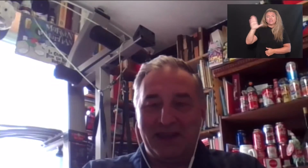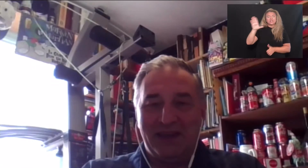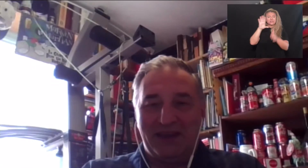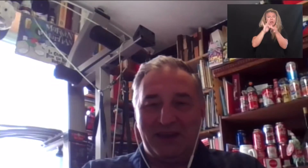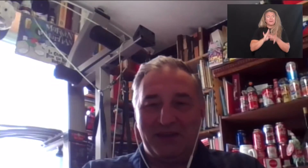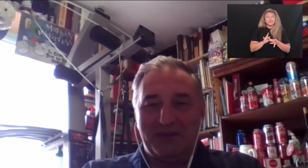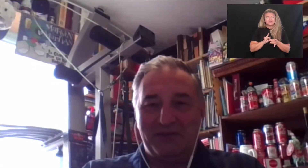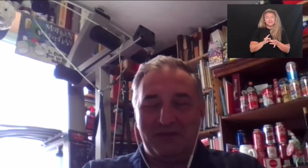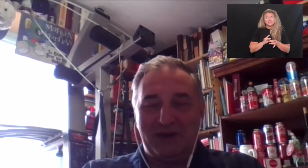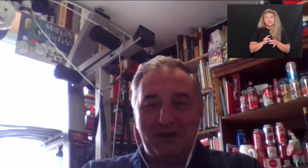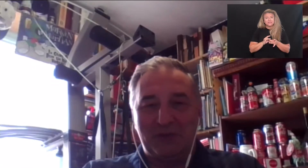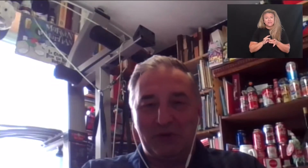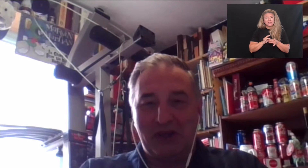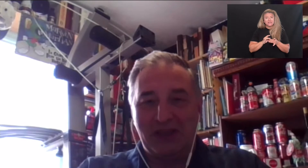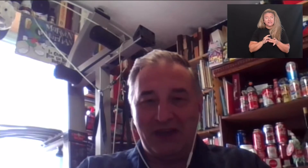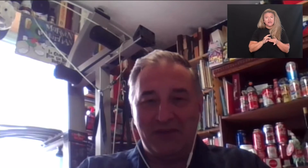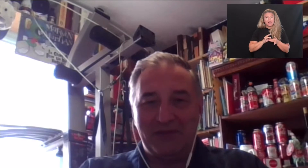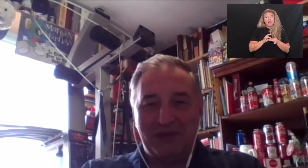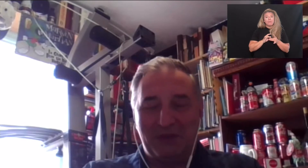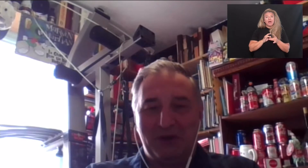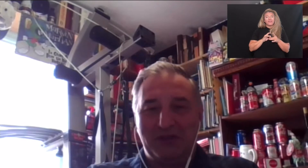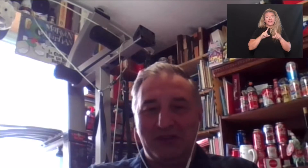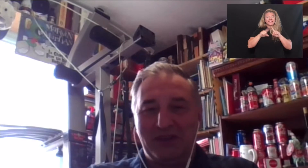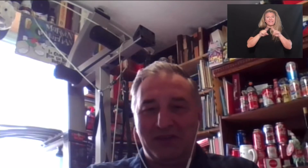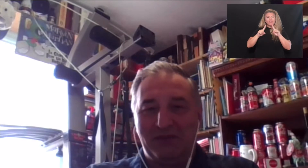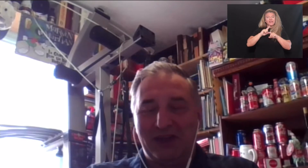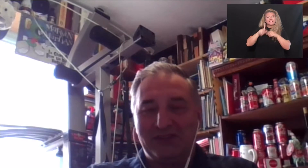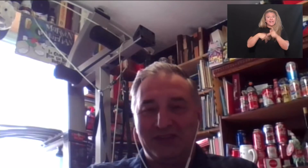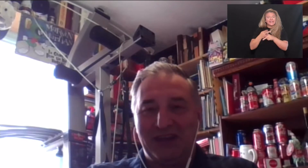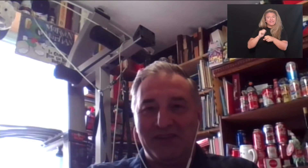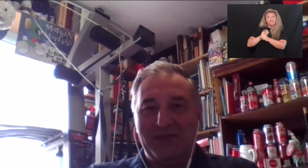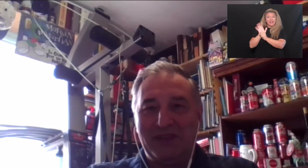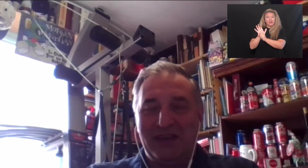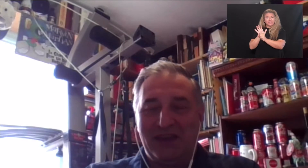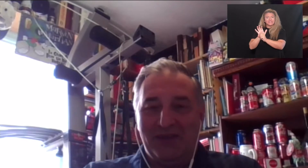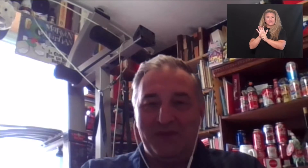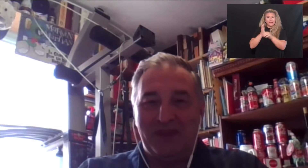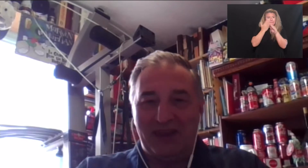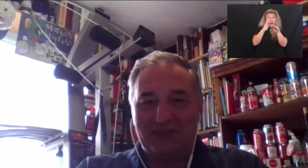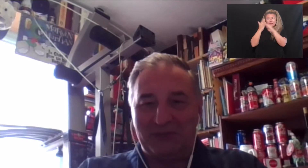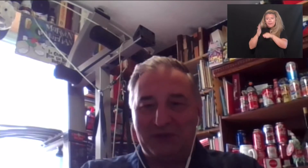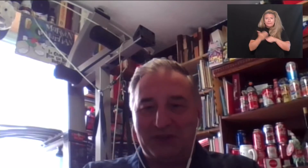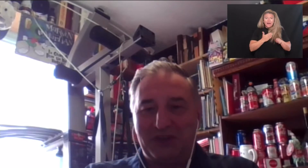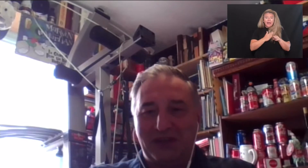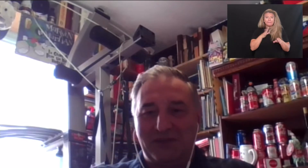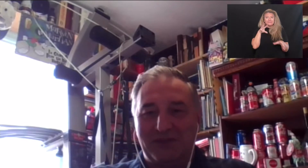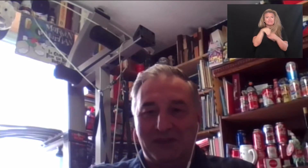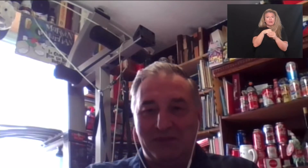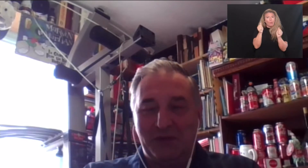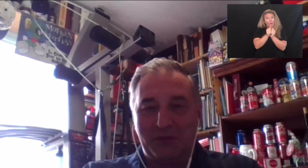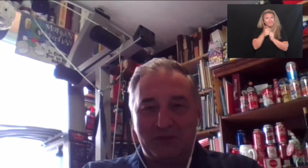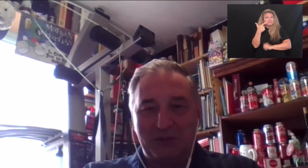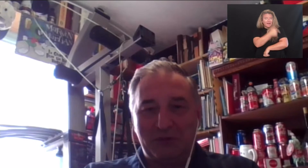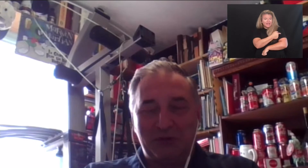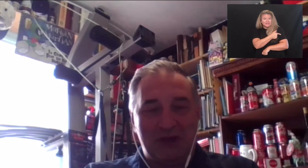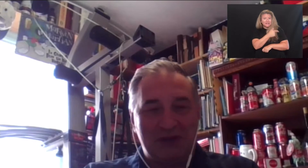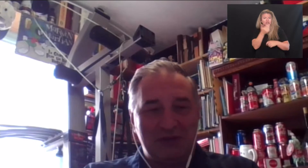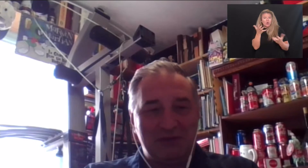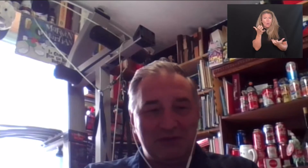the variants breaking out among the unvaccinated, and ask if you could give